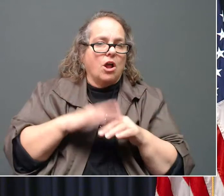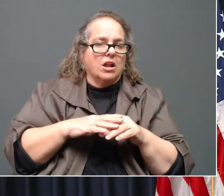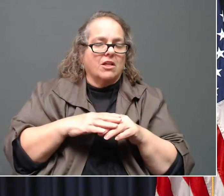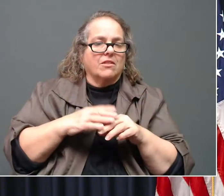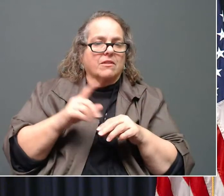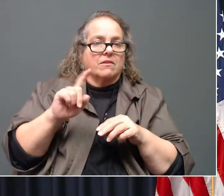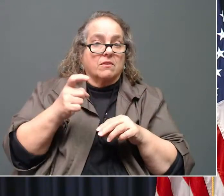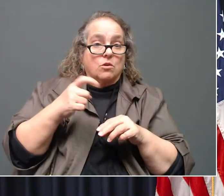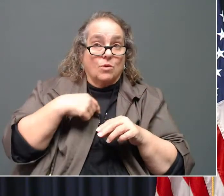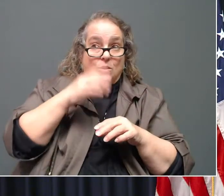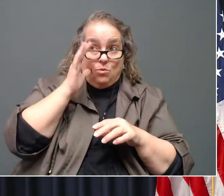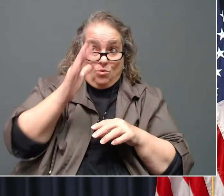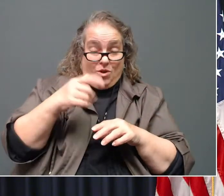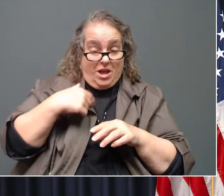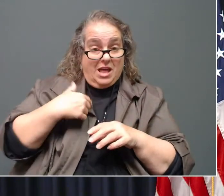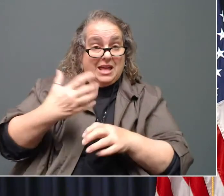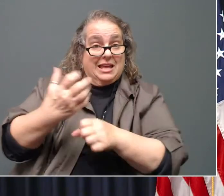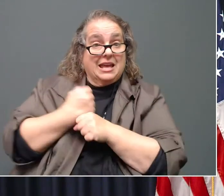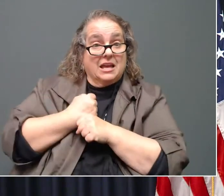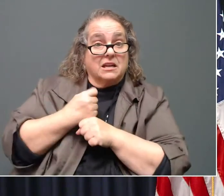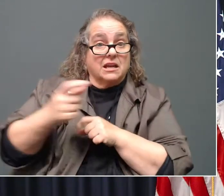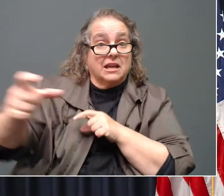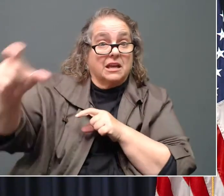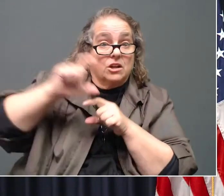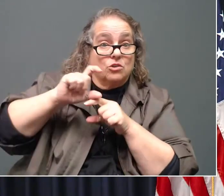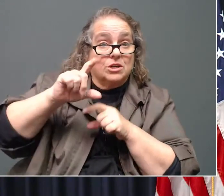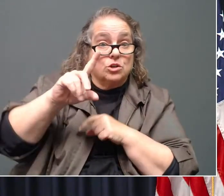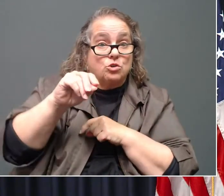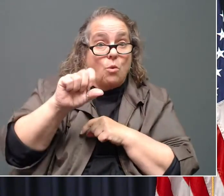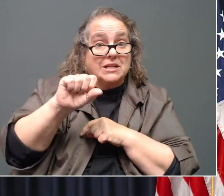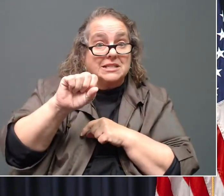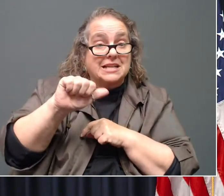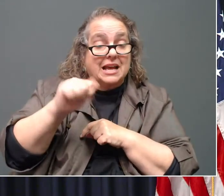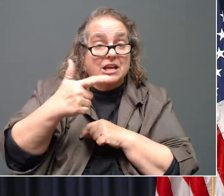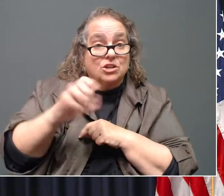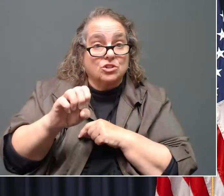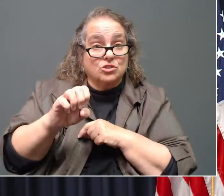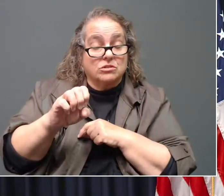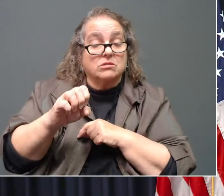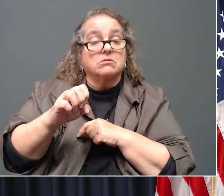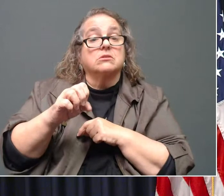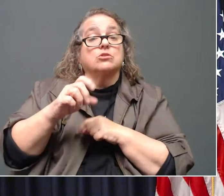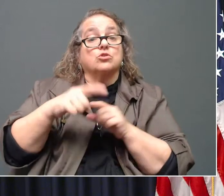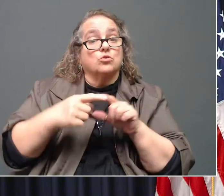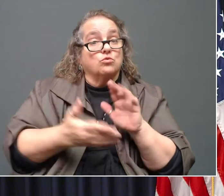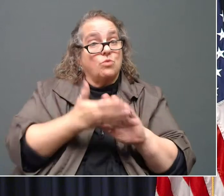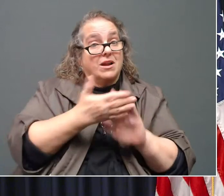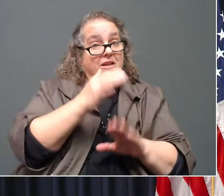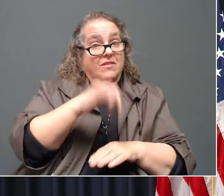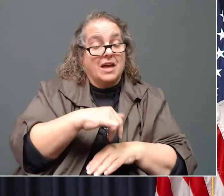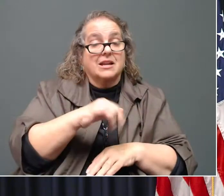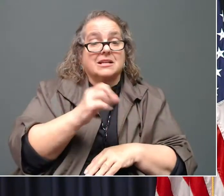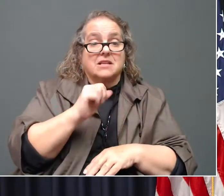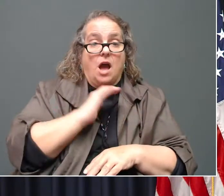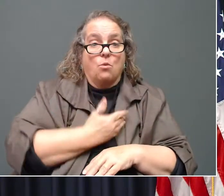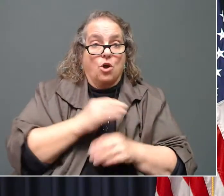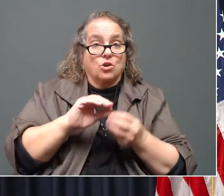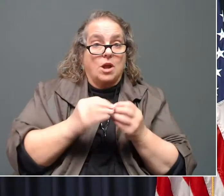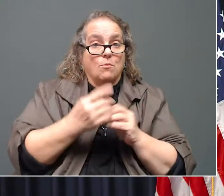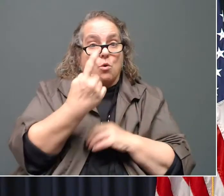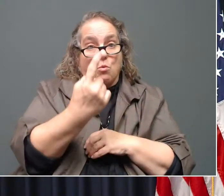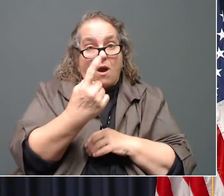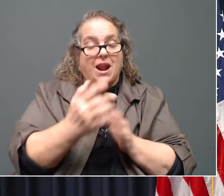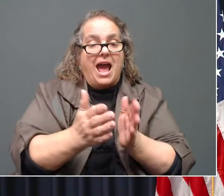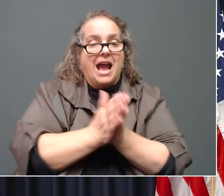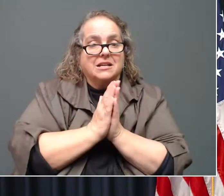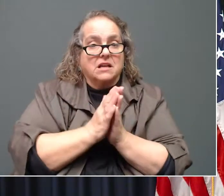would be necessary to run it, but they know it's our priority. It's our number one ask of a federal site. I believe